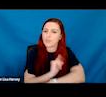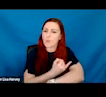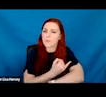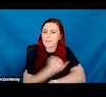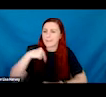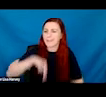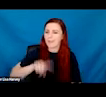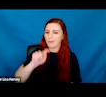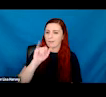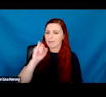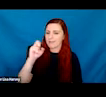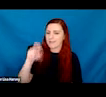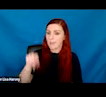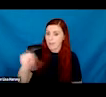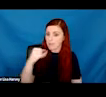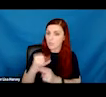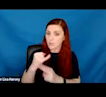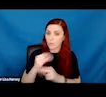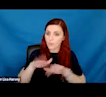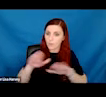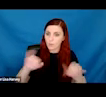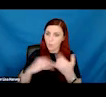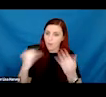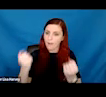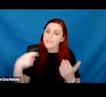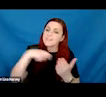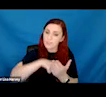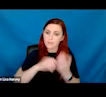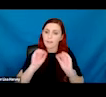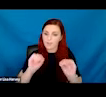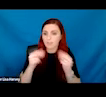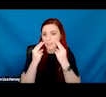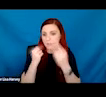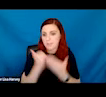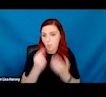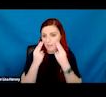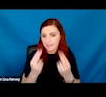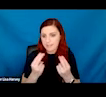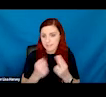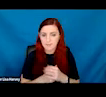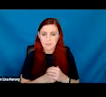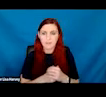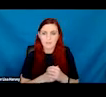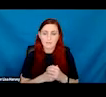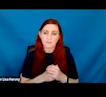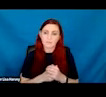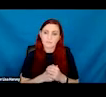Timon, which is a school for children with additional educational support needs.